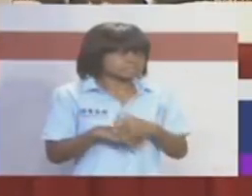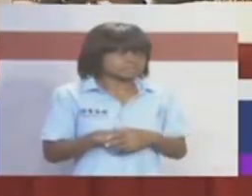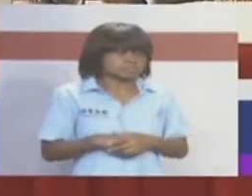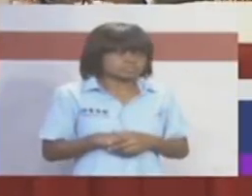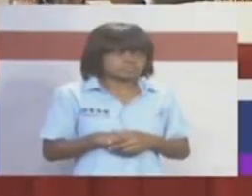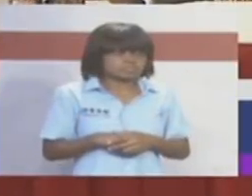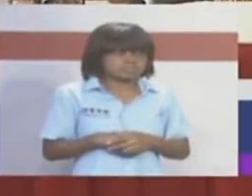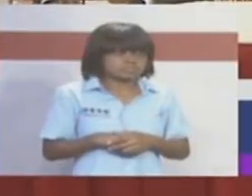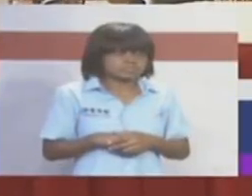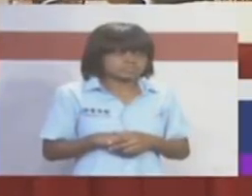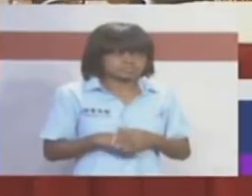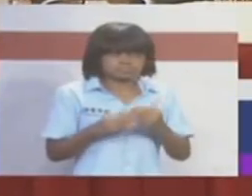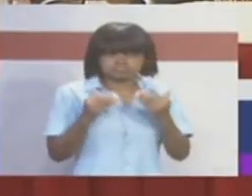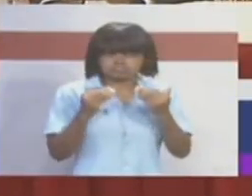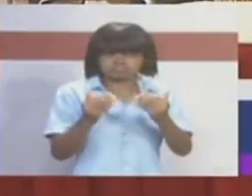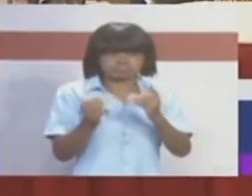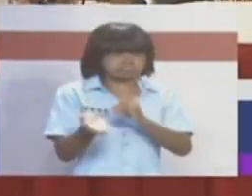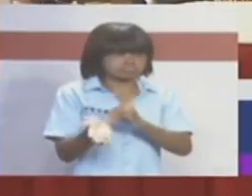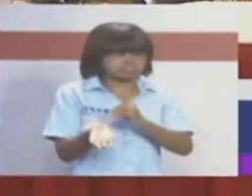Dr. Mohammed?